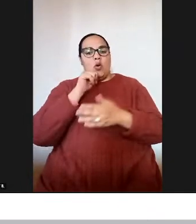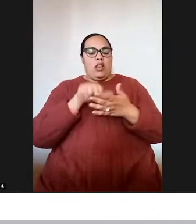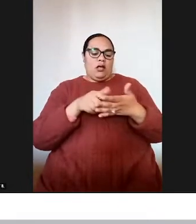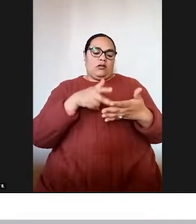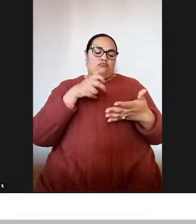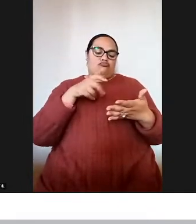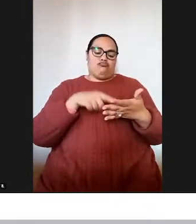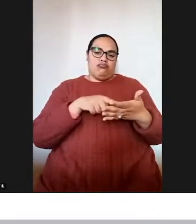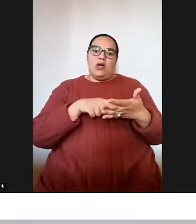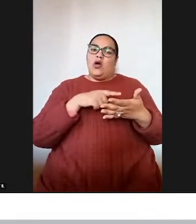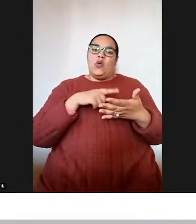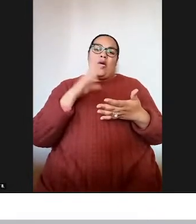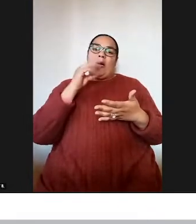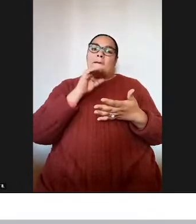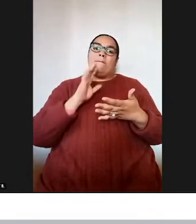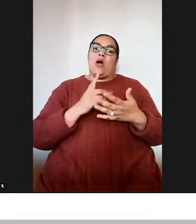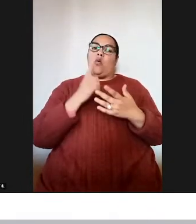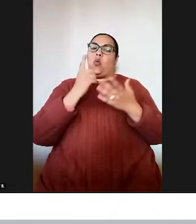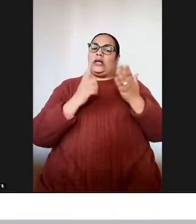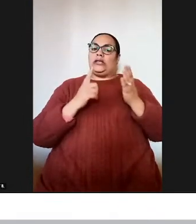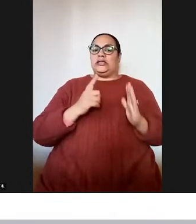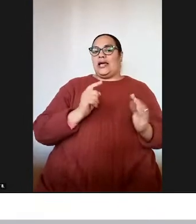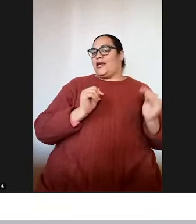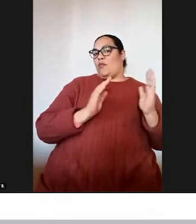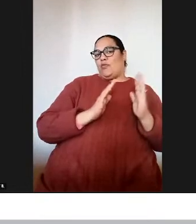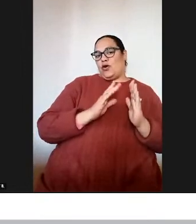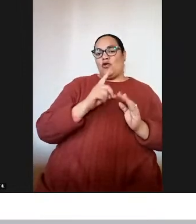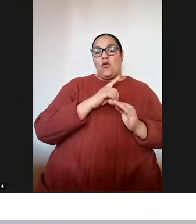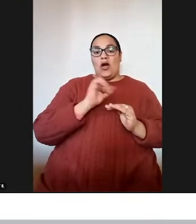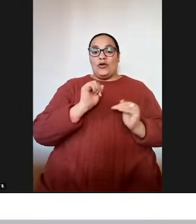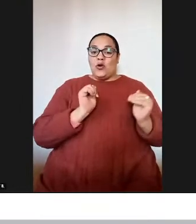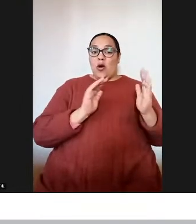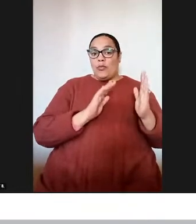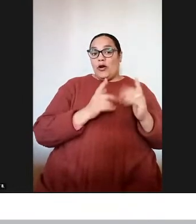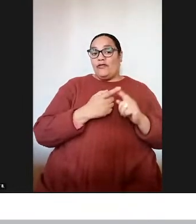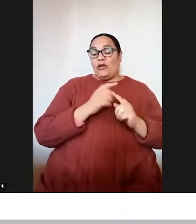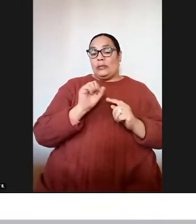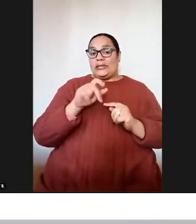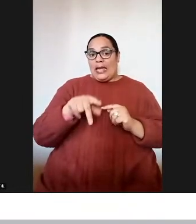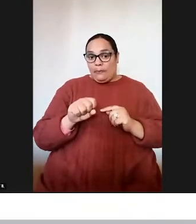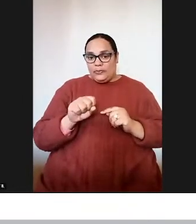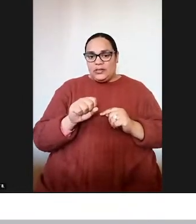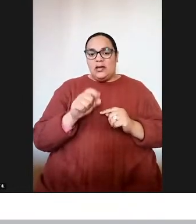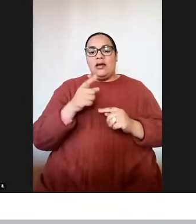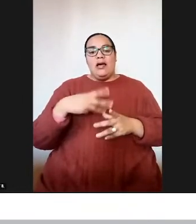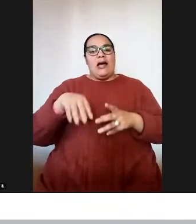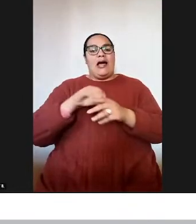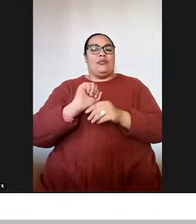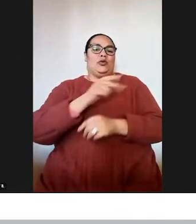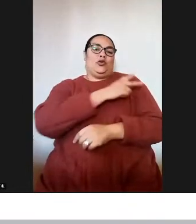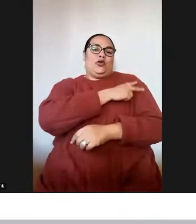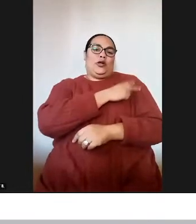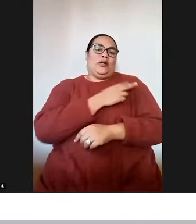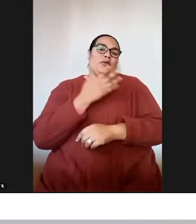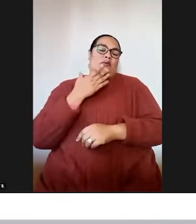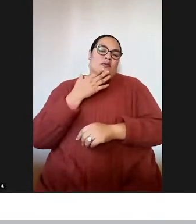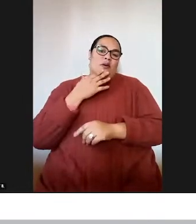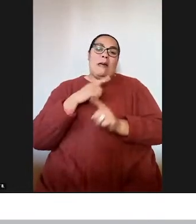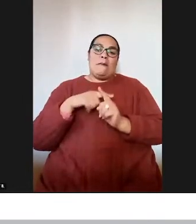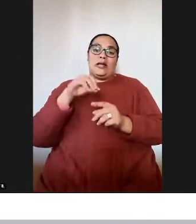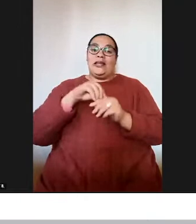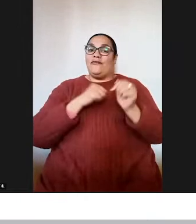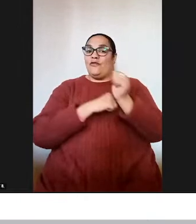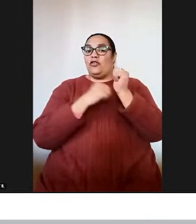don't just have a one-sided approach, because the approach from SAPS, it deals with the security risk, but infrastructure